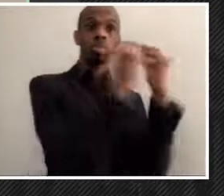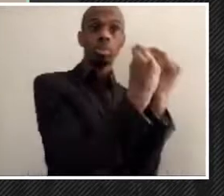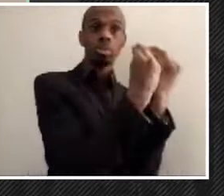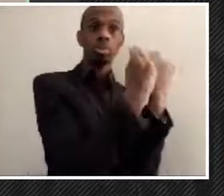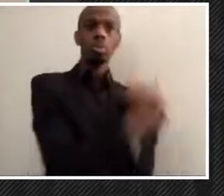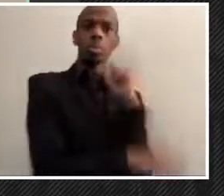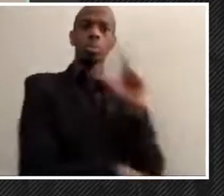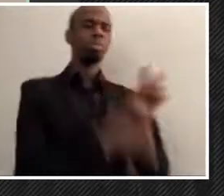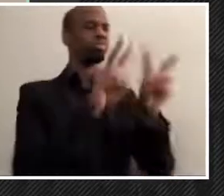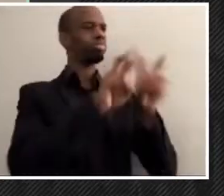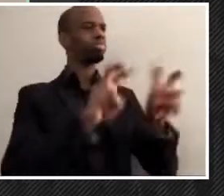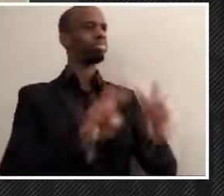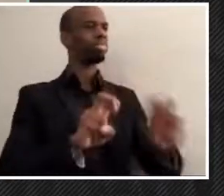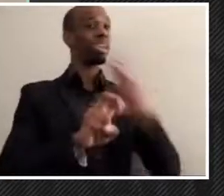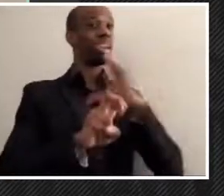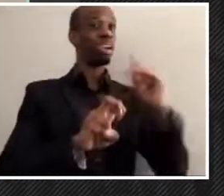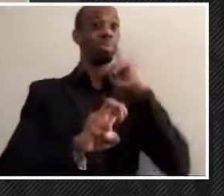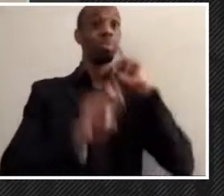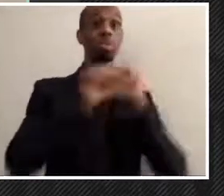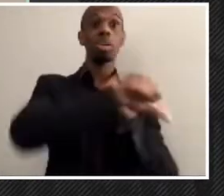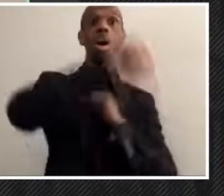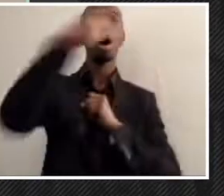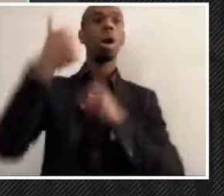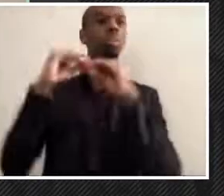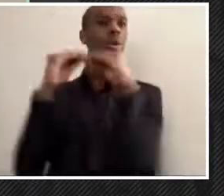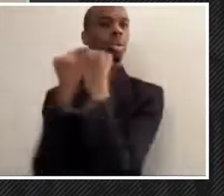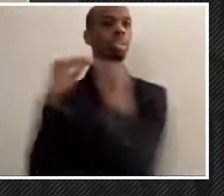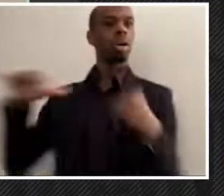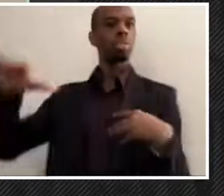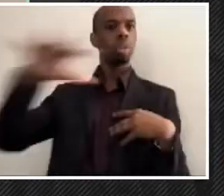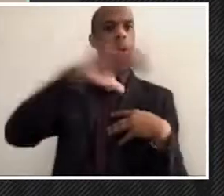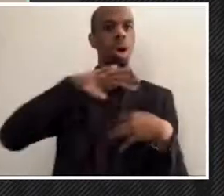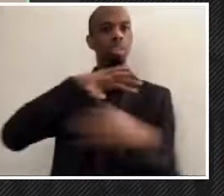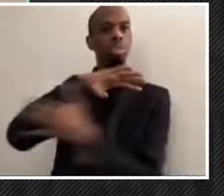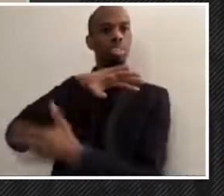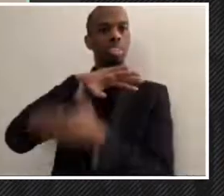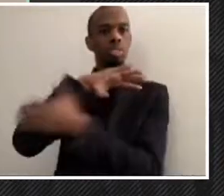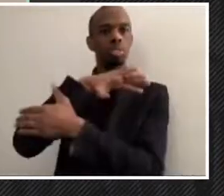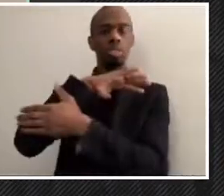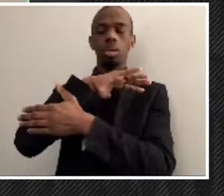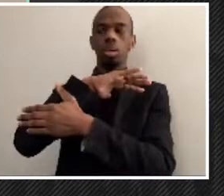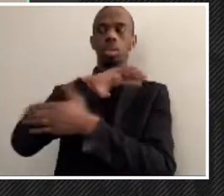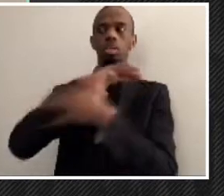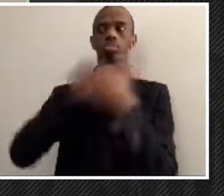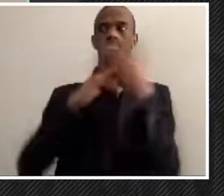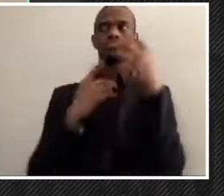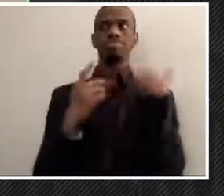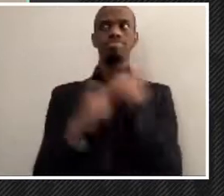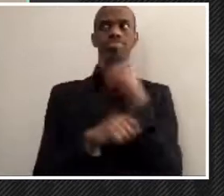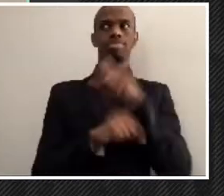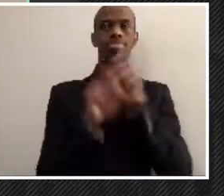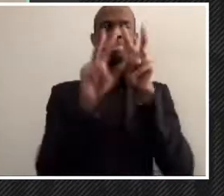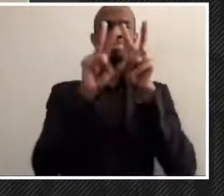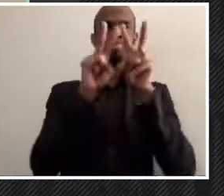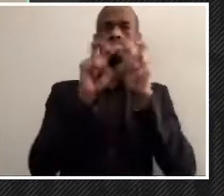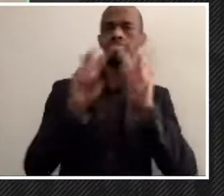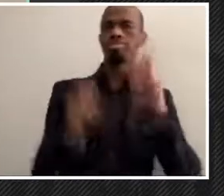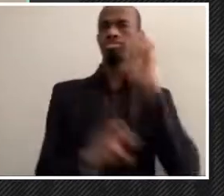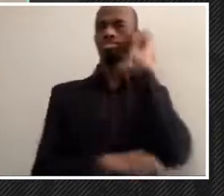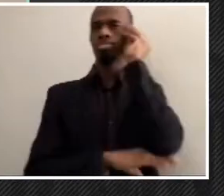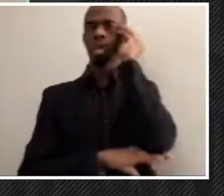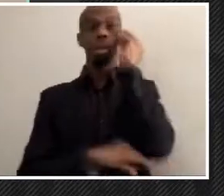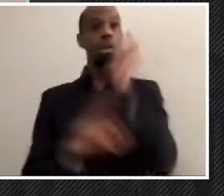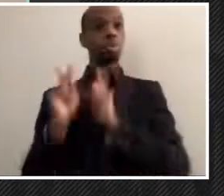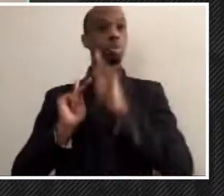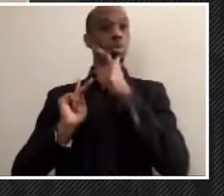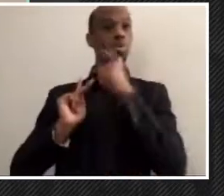of organizations around the country, that we really uplift those voices and not just, you know, bring them in for a grant and